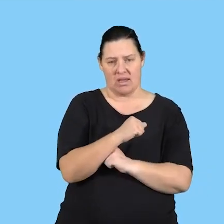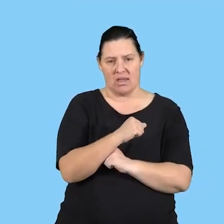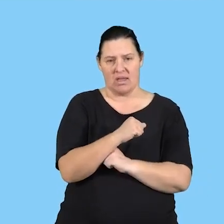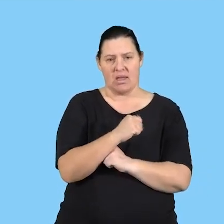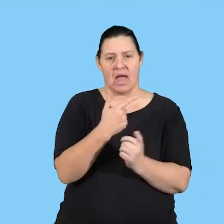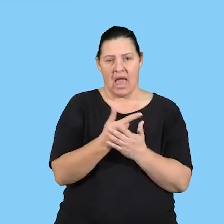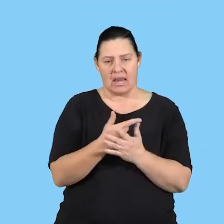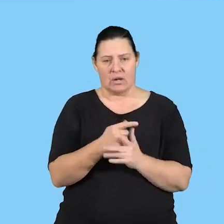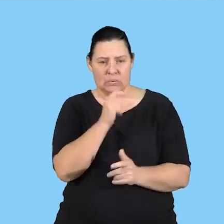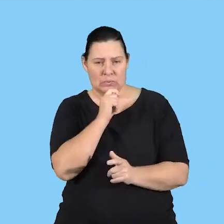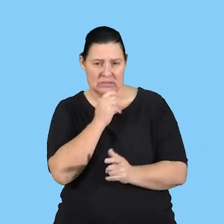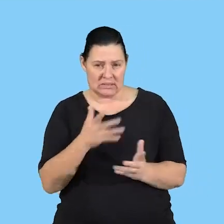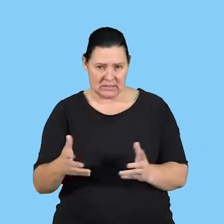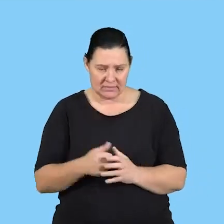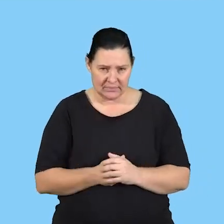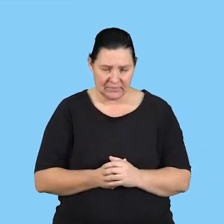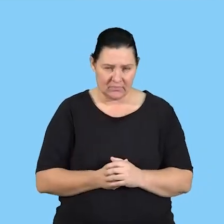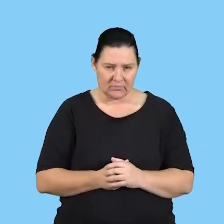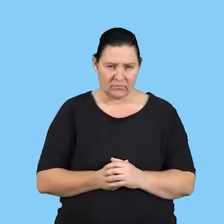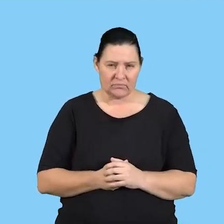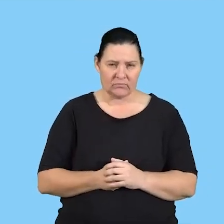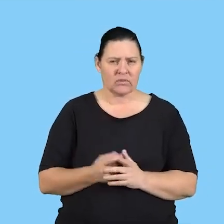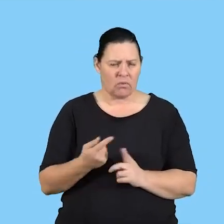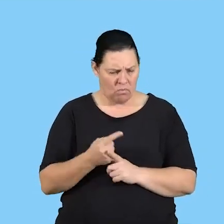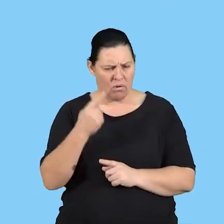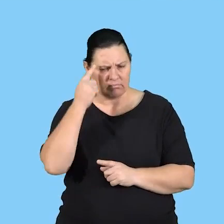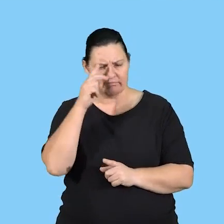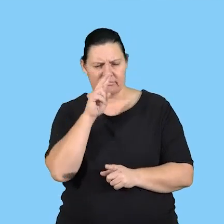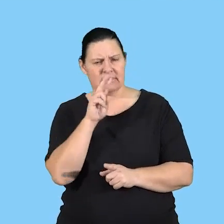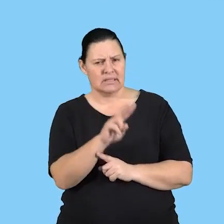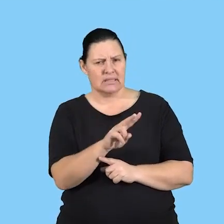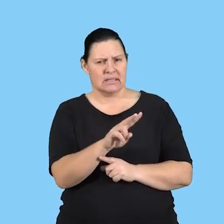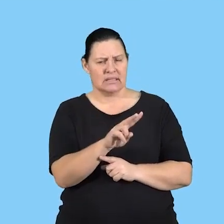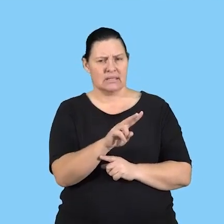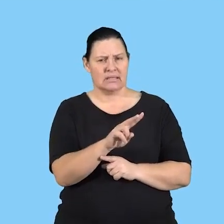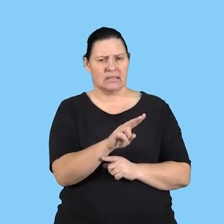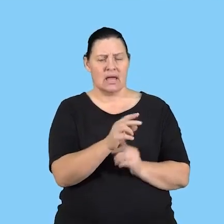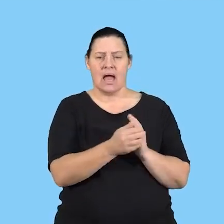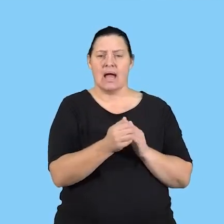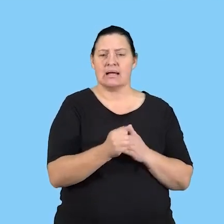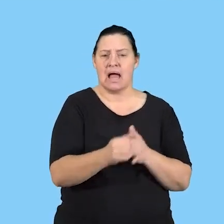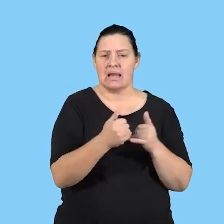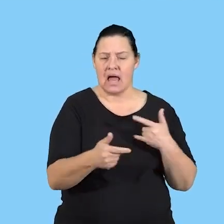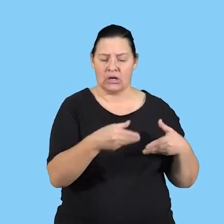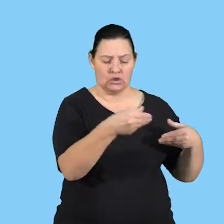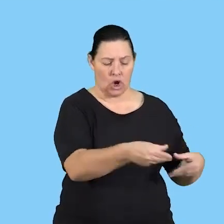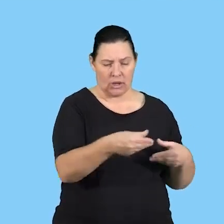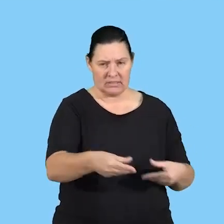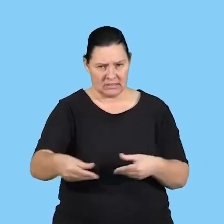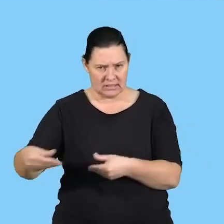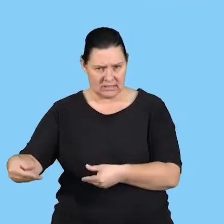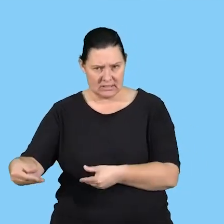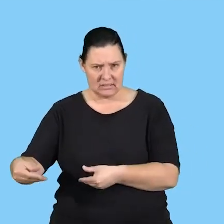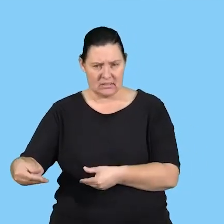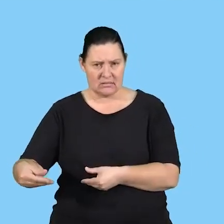structures and conventions. It is envisaged that those guideline documents